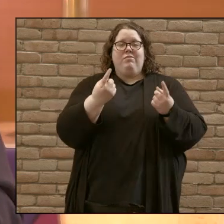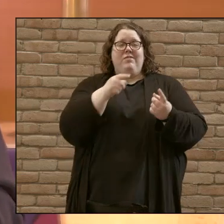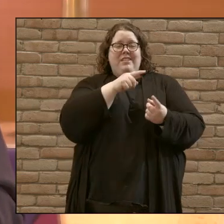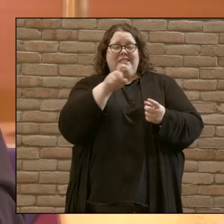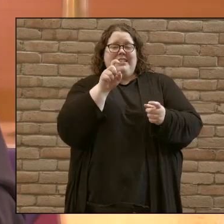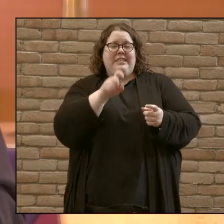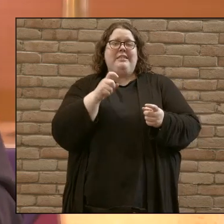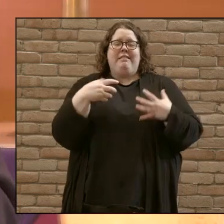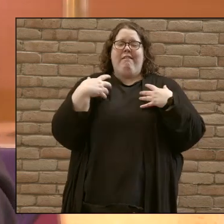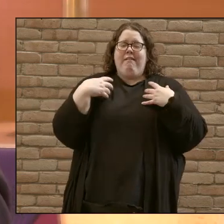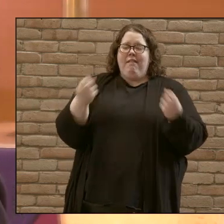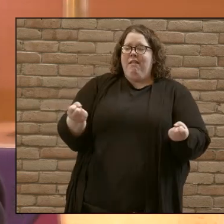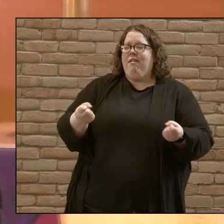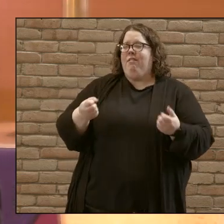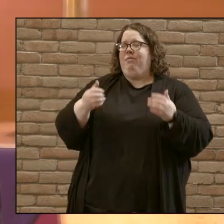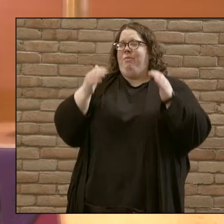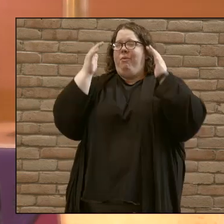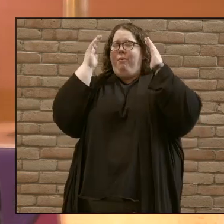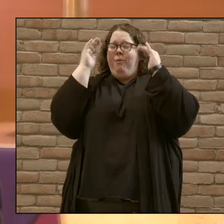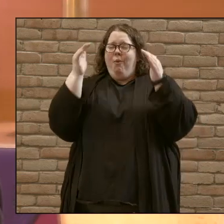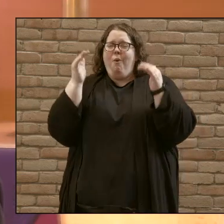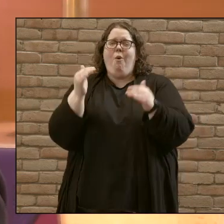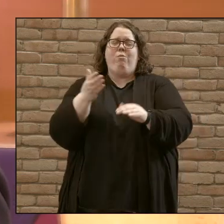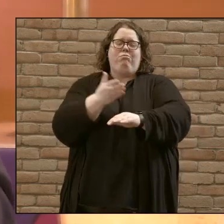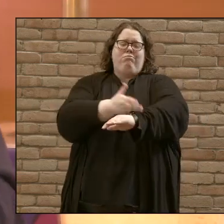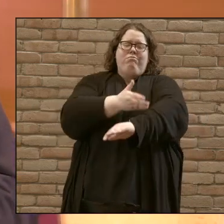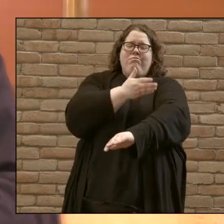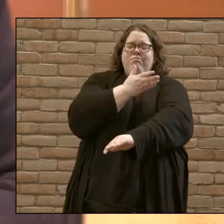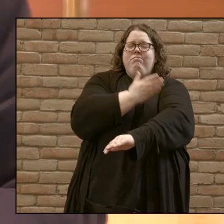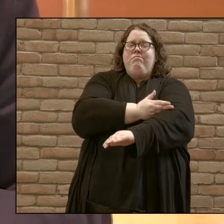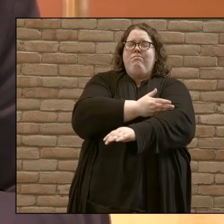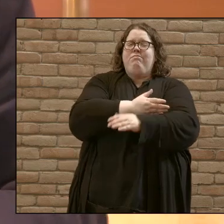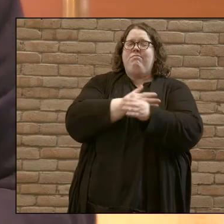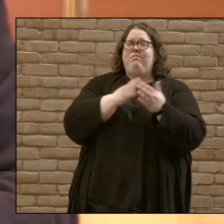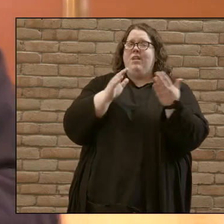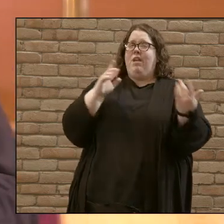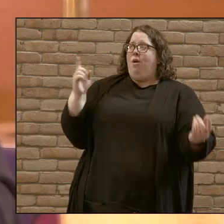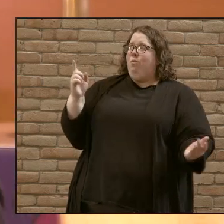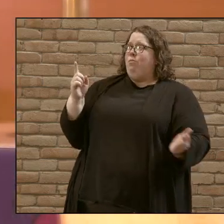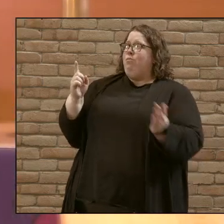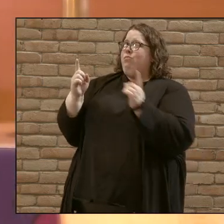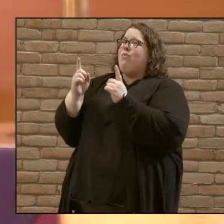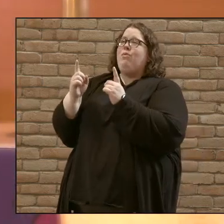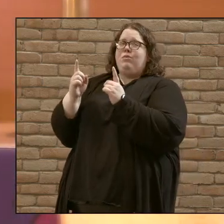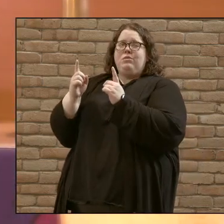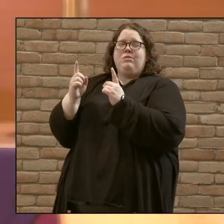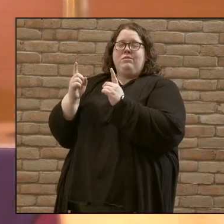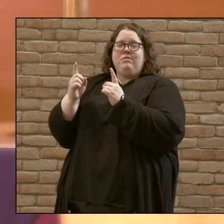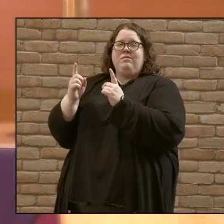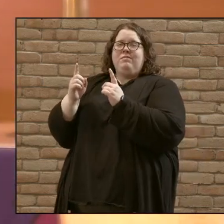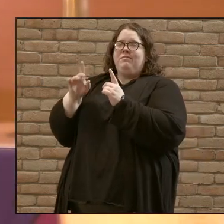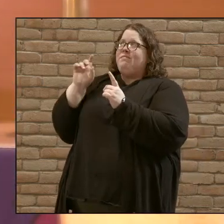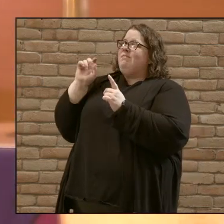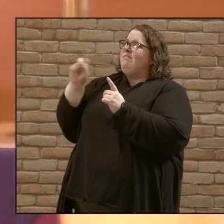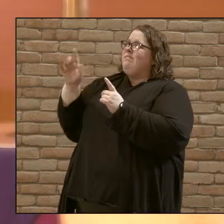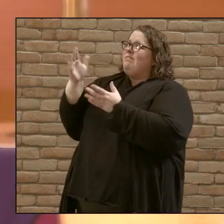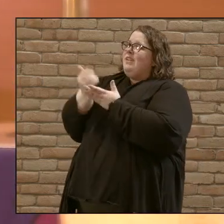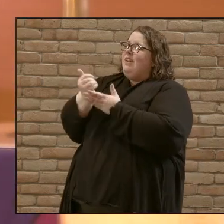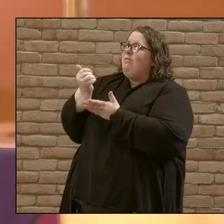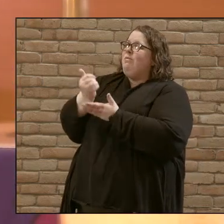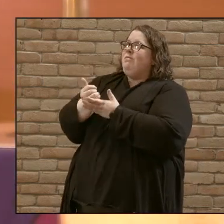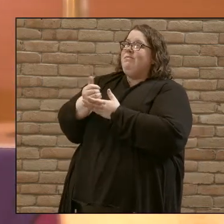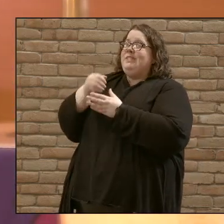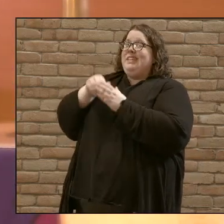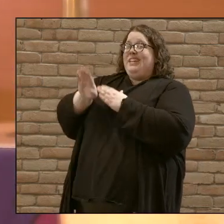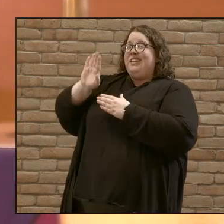hope, of restoration, they come to the King in his